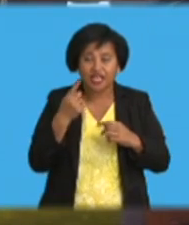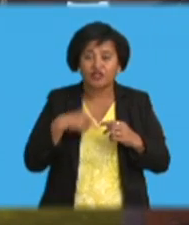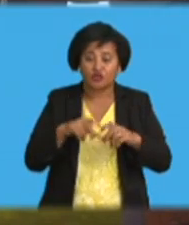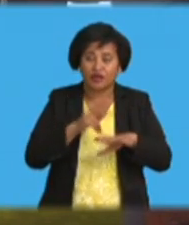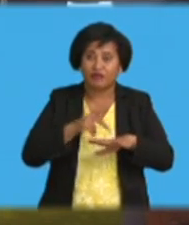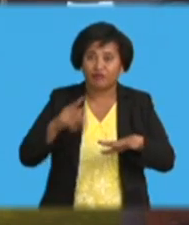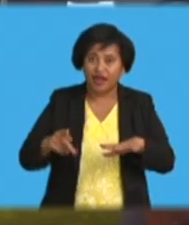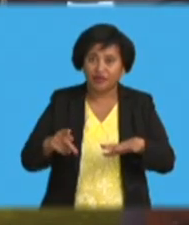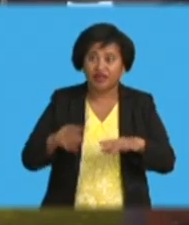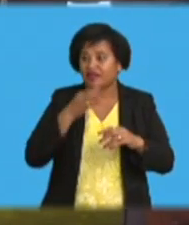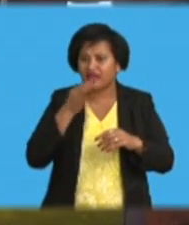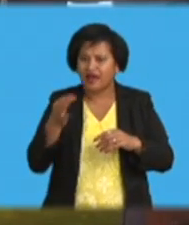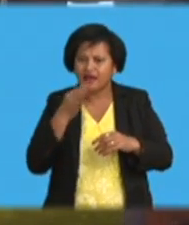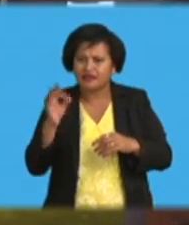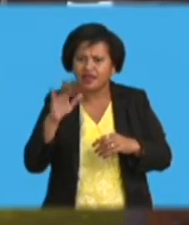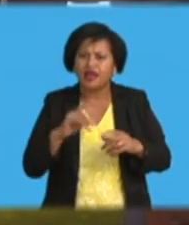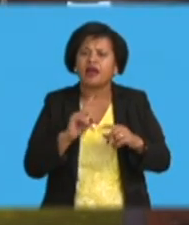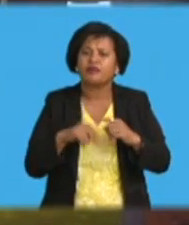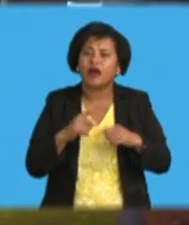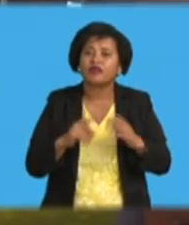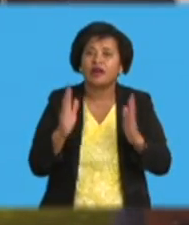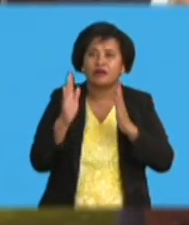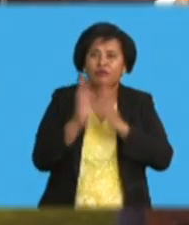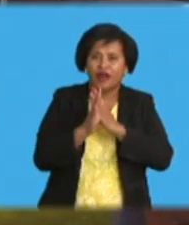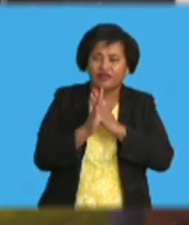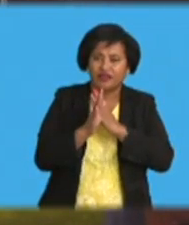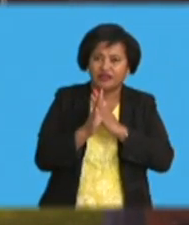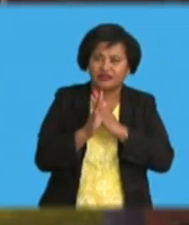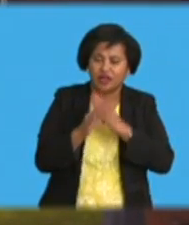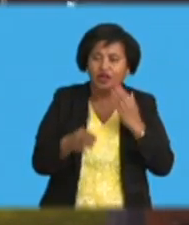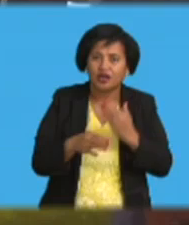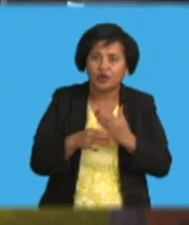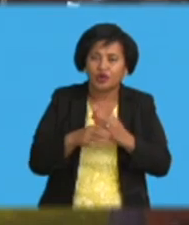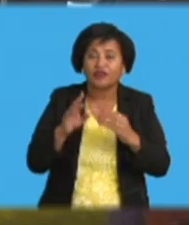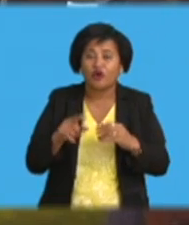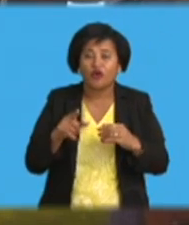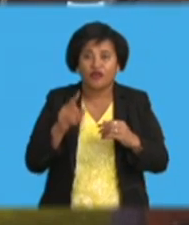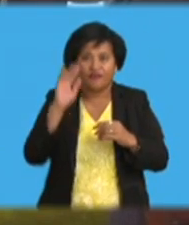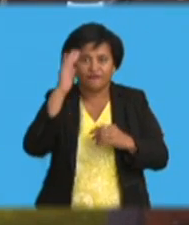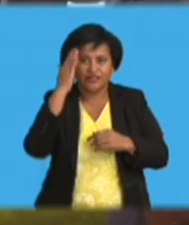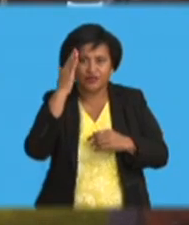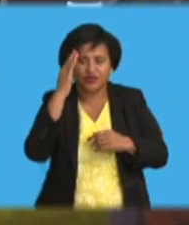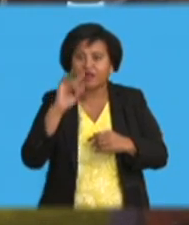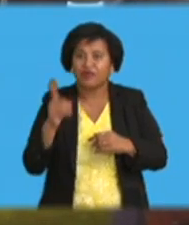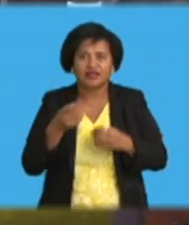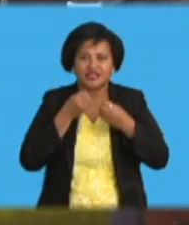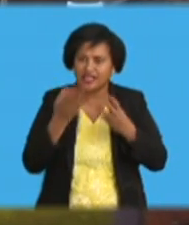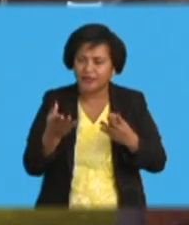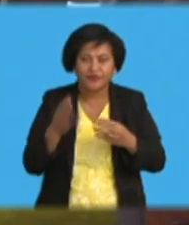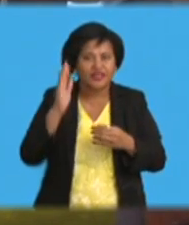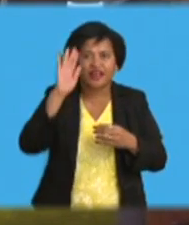committee to be questioned on Facebook's privacy practices. There, he actually admitted that Facebook does not do enough